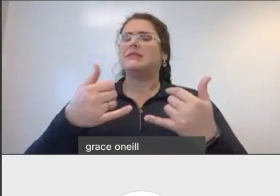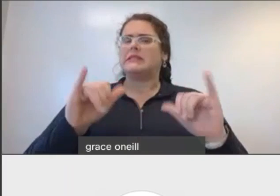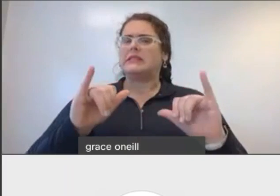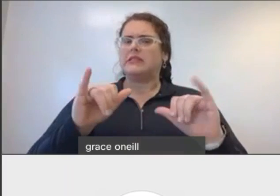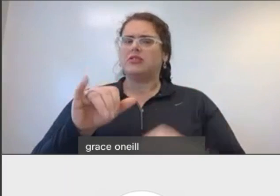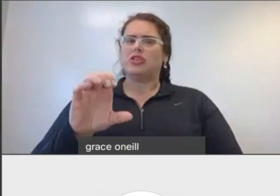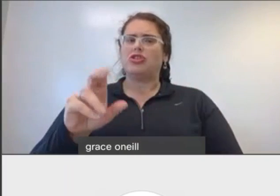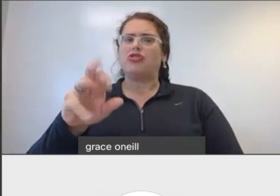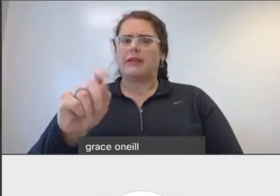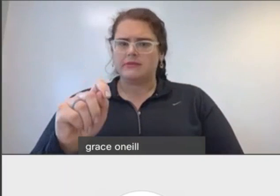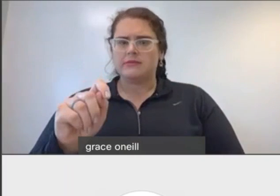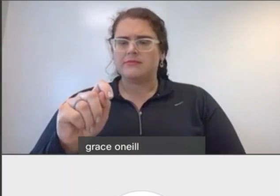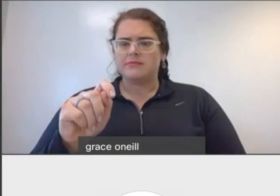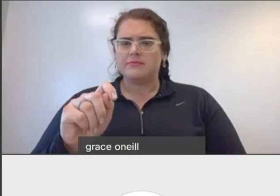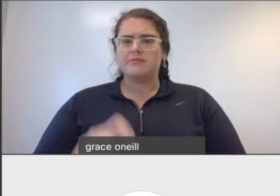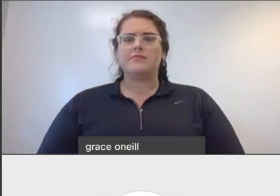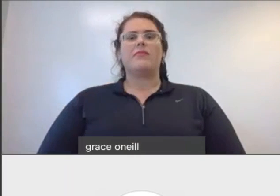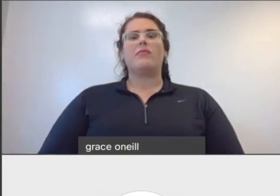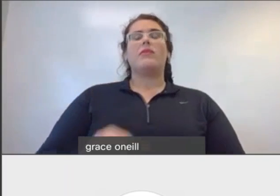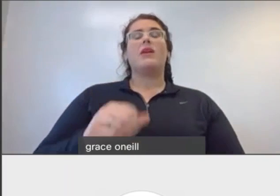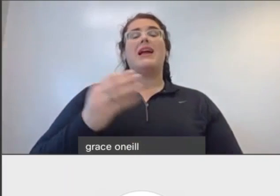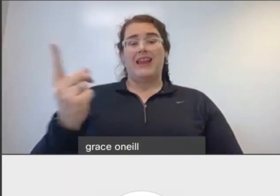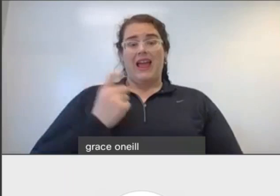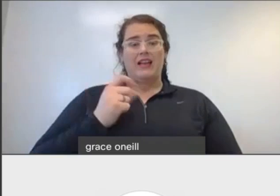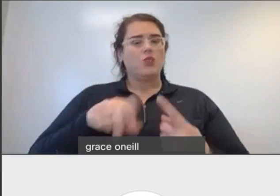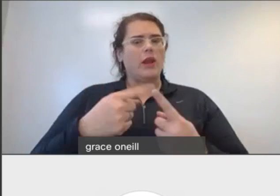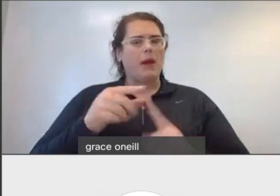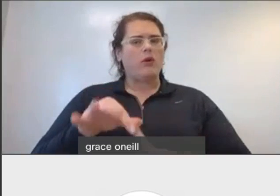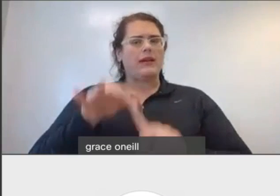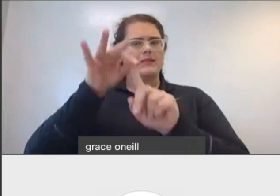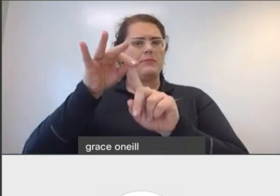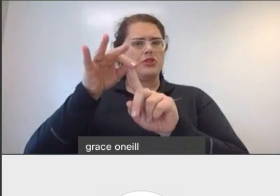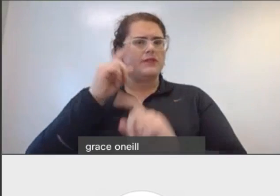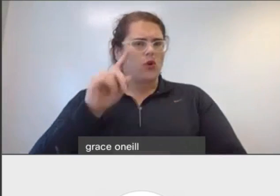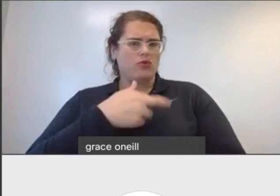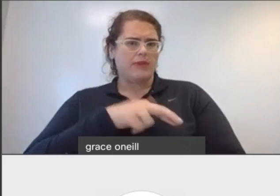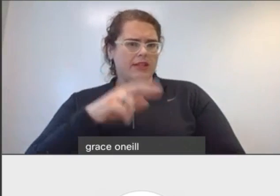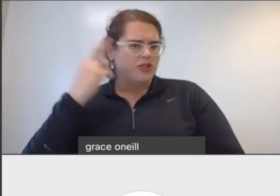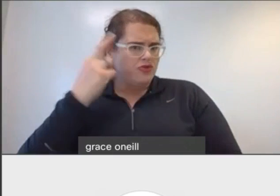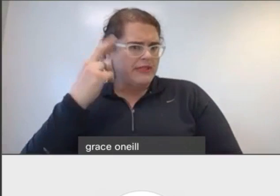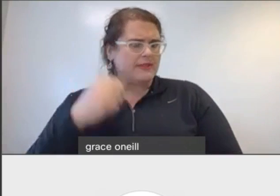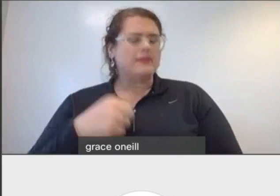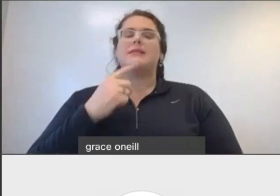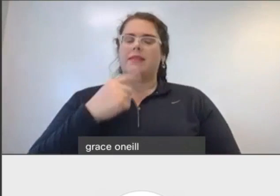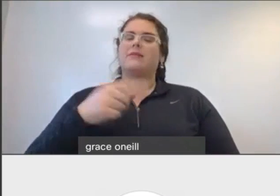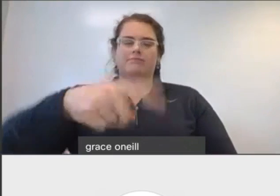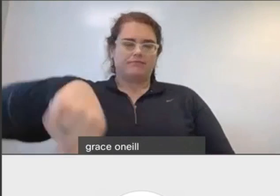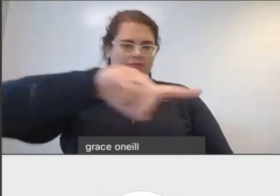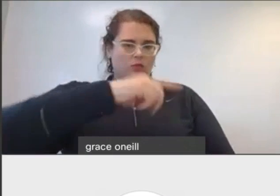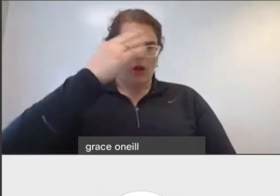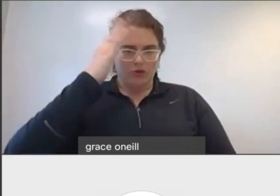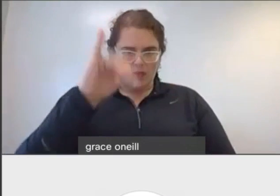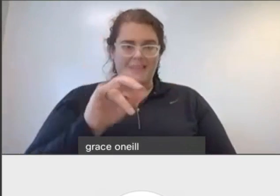as people are aware, DC Health has received a large number of requests for waiver, either based